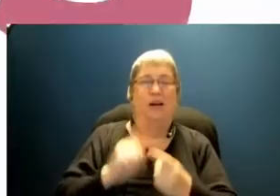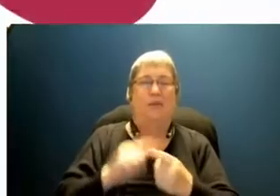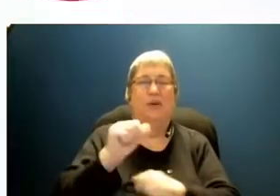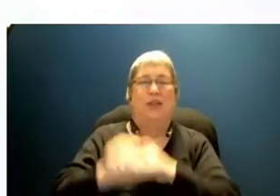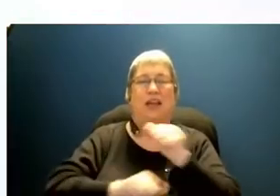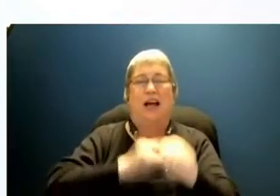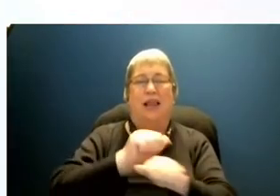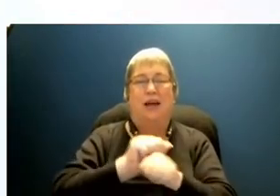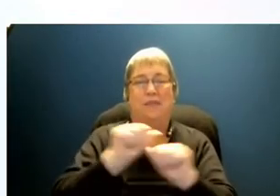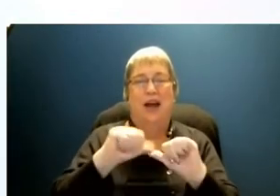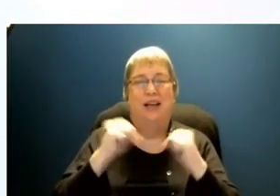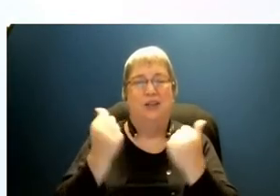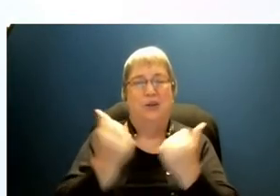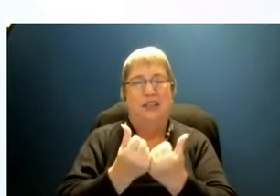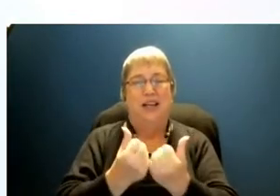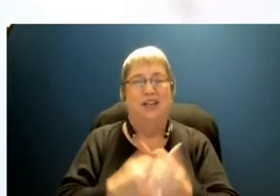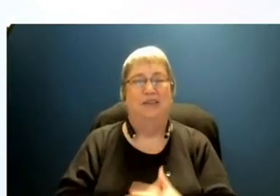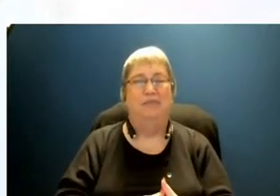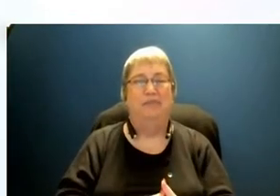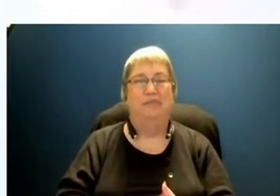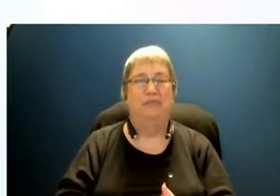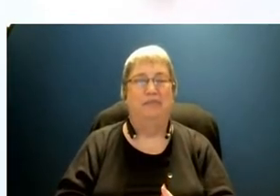Association.